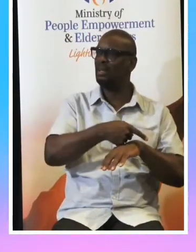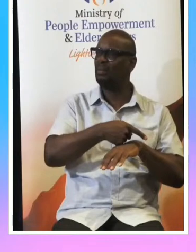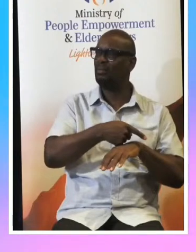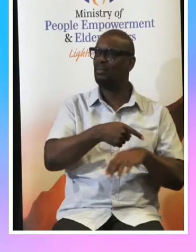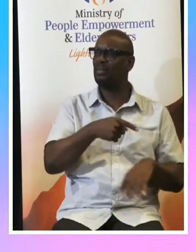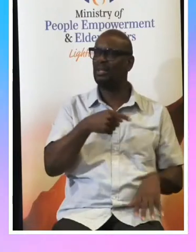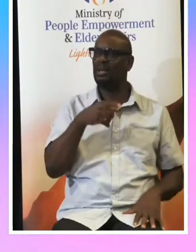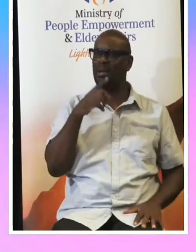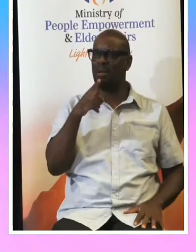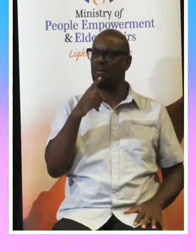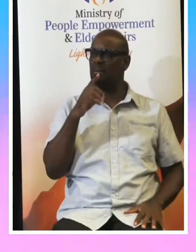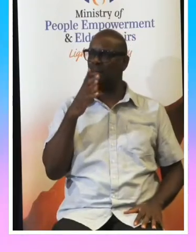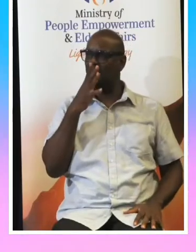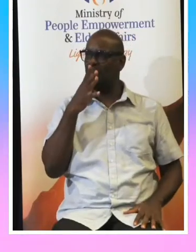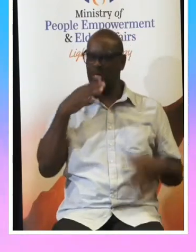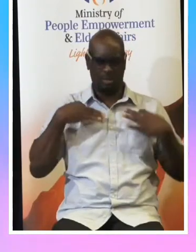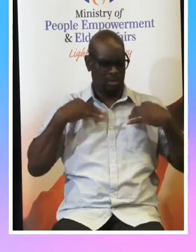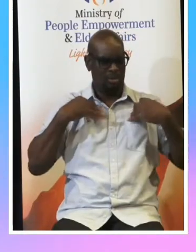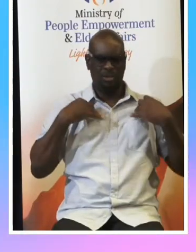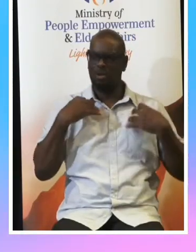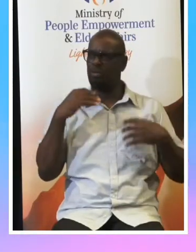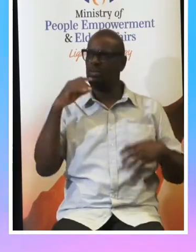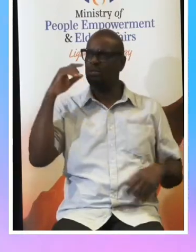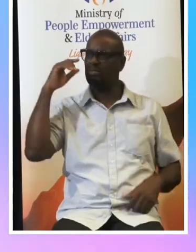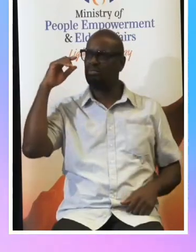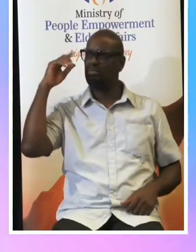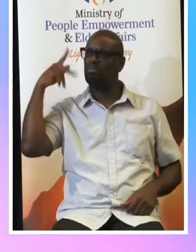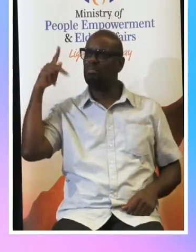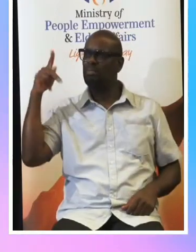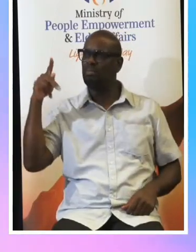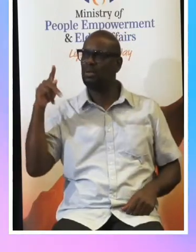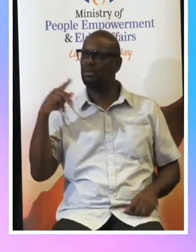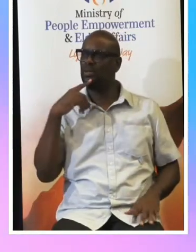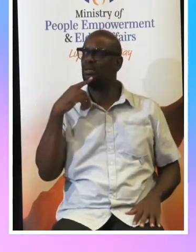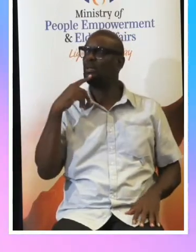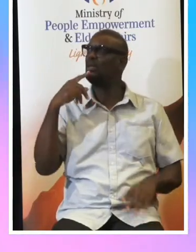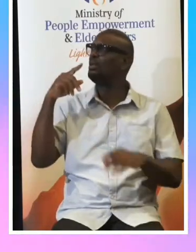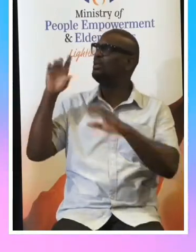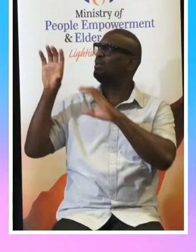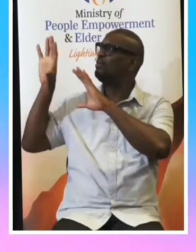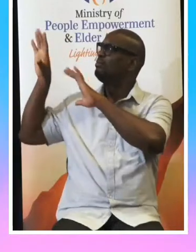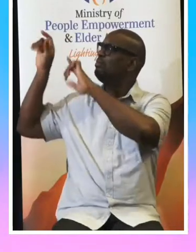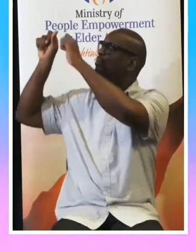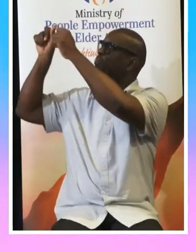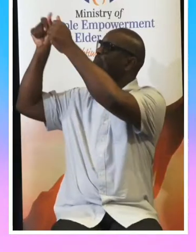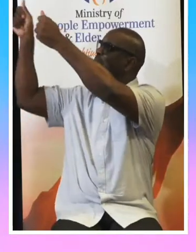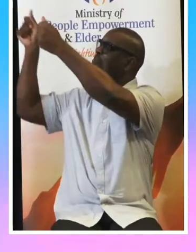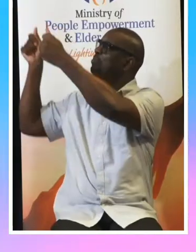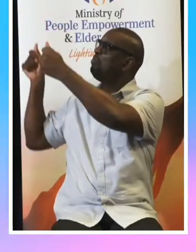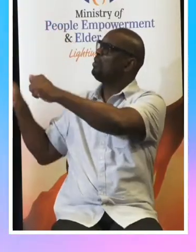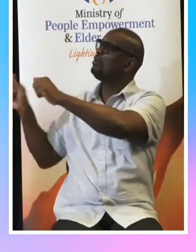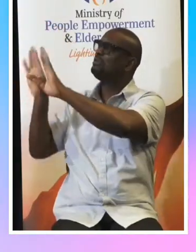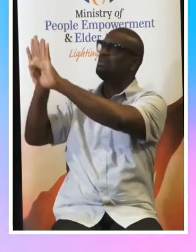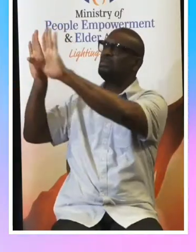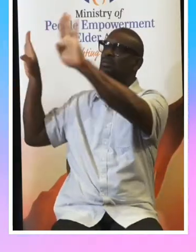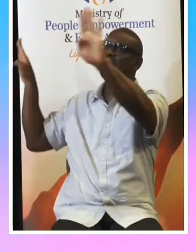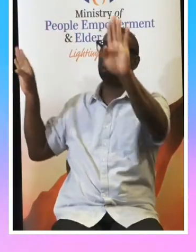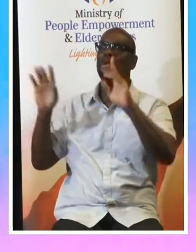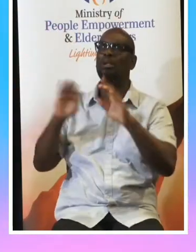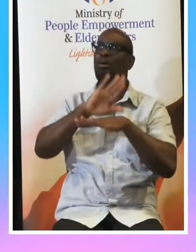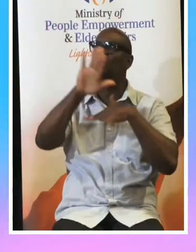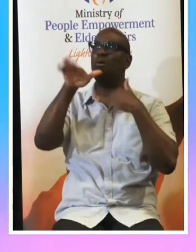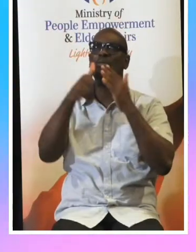was. The miniature table, the brightly colored posters on the wall, and the color of the sheets. I came home